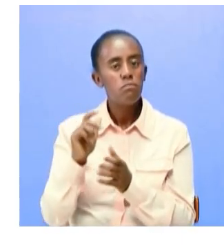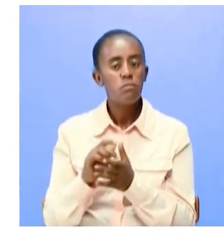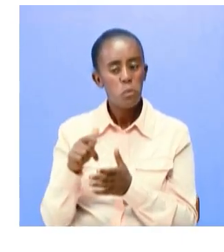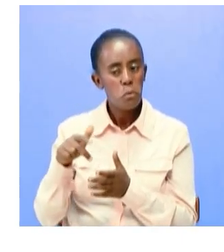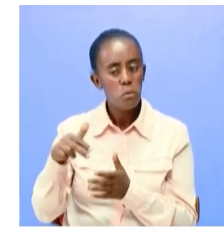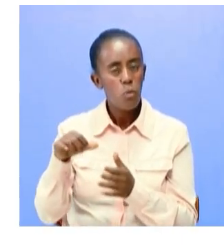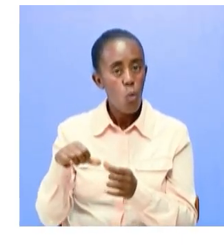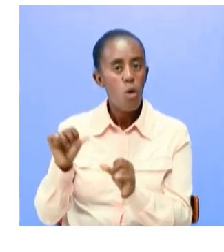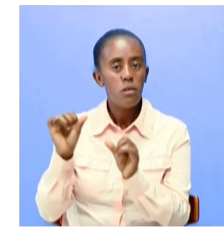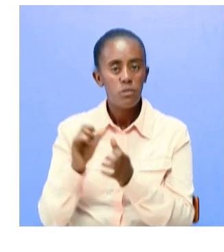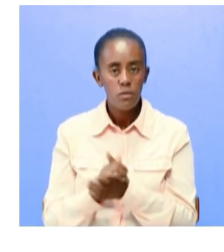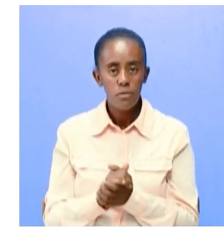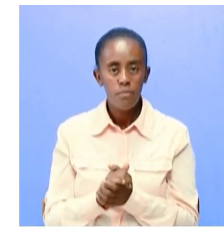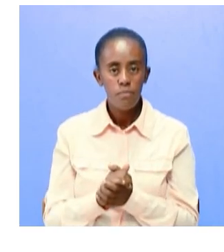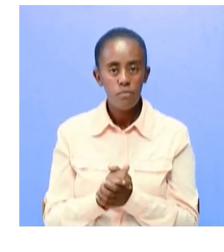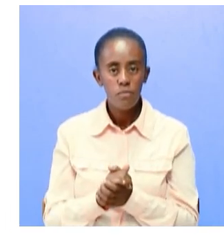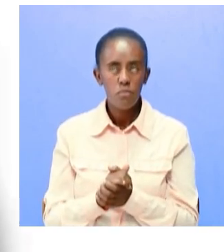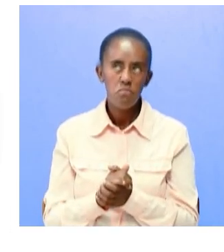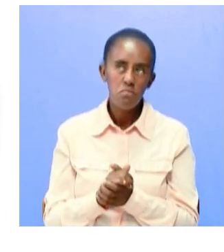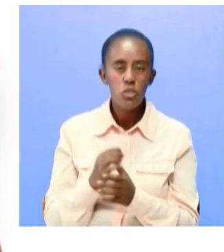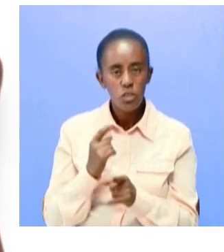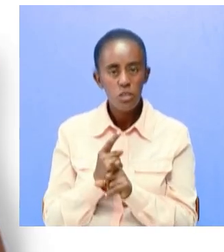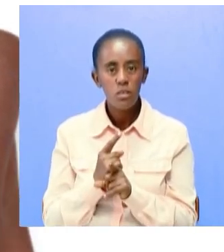Go ahead. Just for